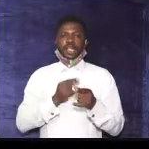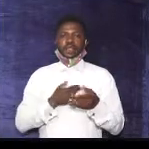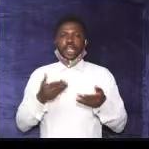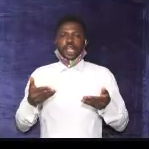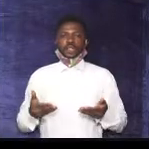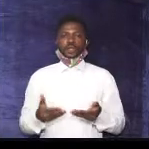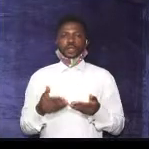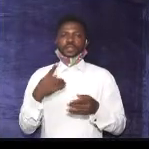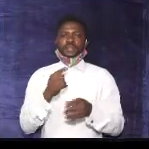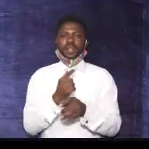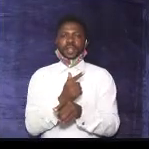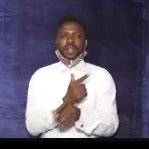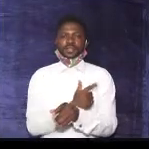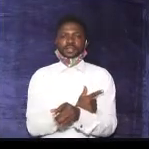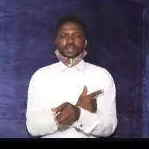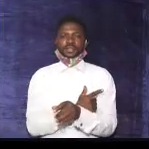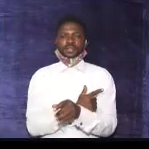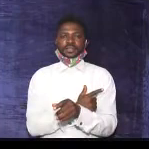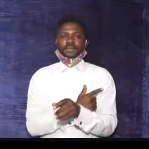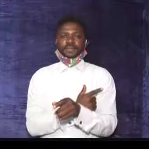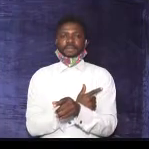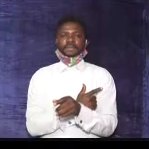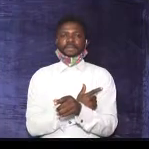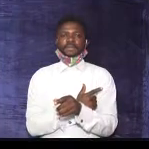Now, let's introduce the lesson.